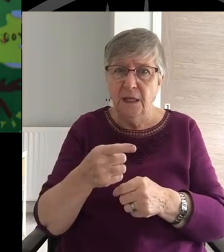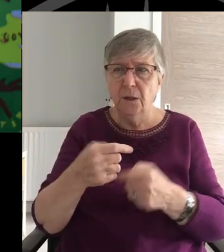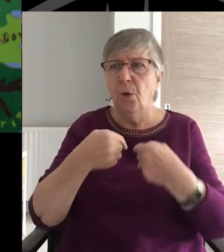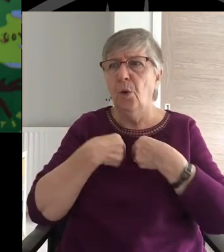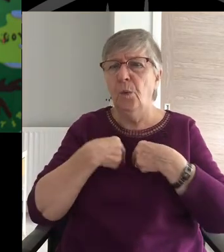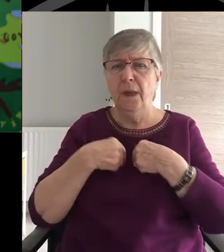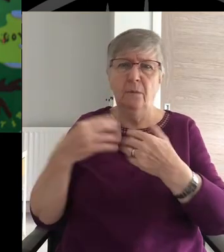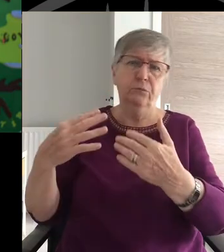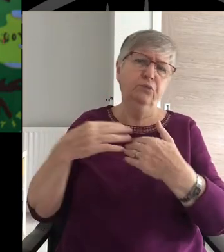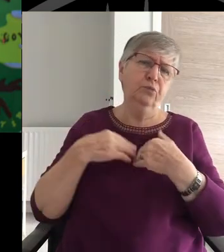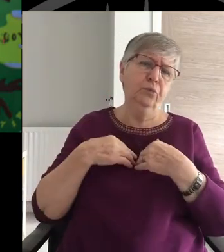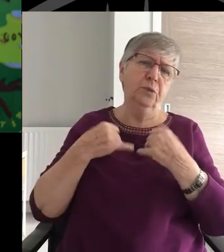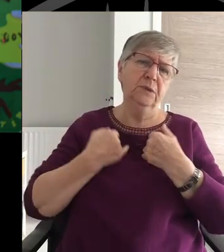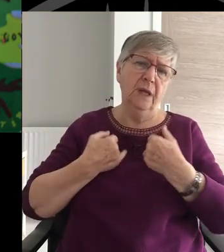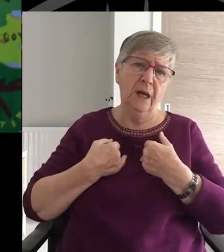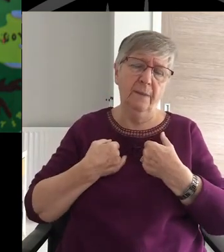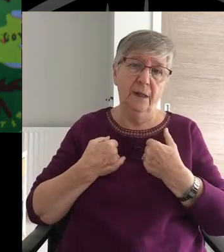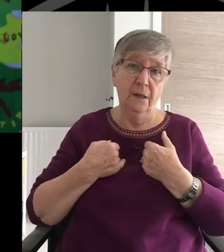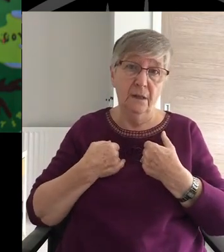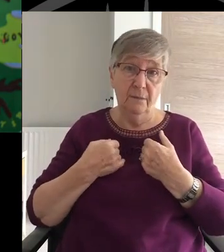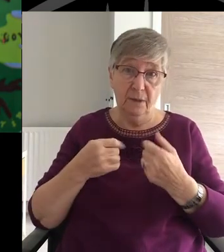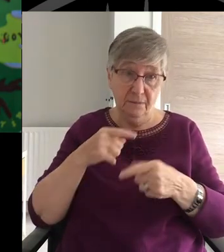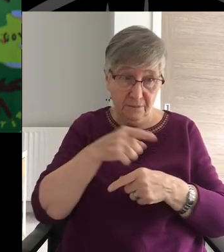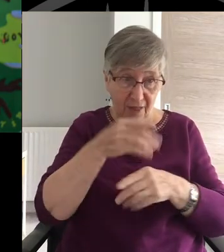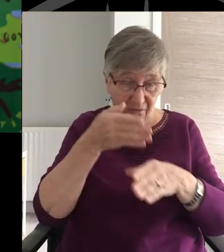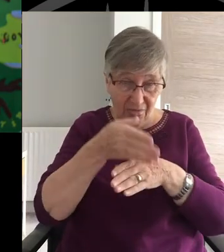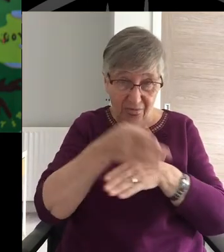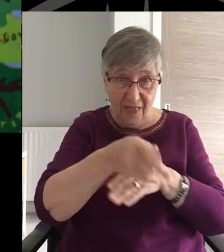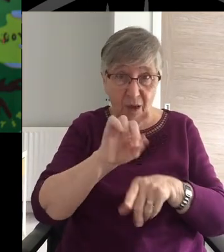to be the victims when they were in fact the perpetrators.